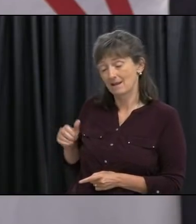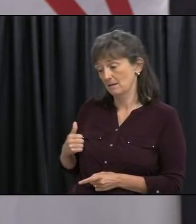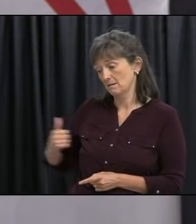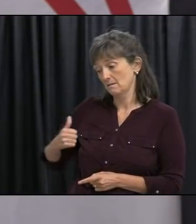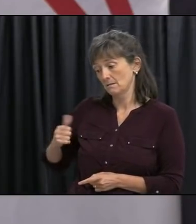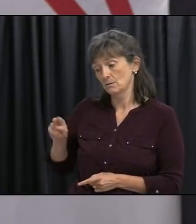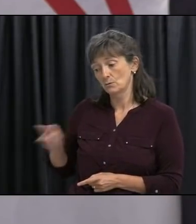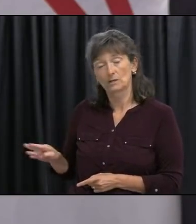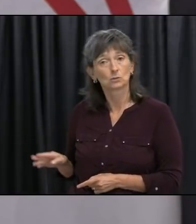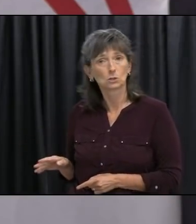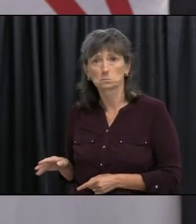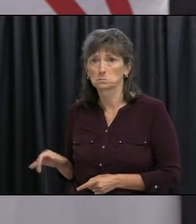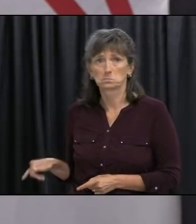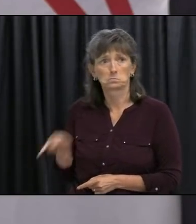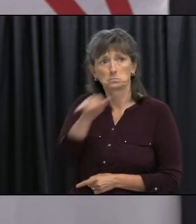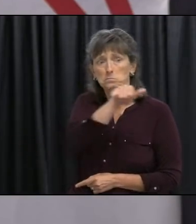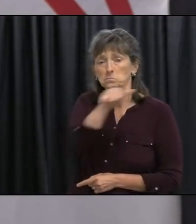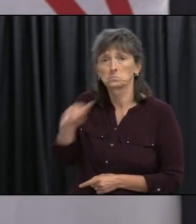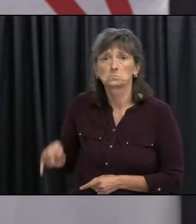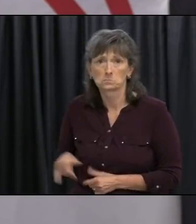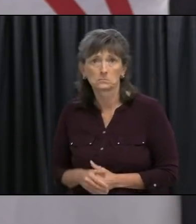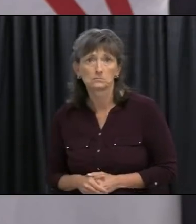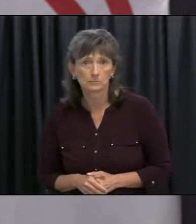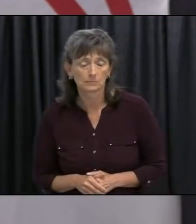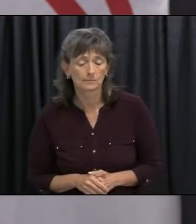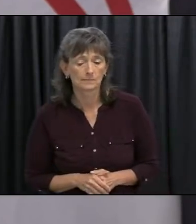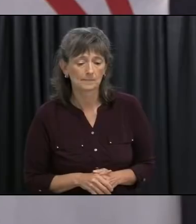and forth to New Brunswick.